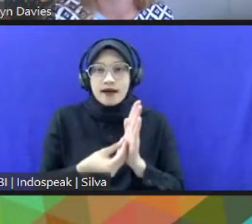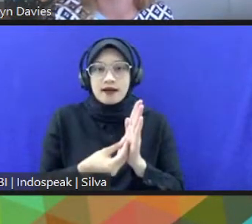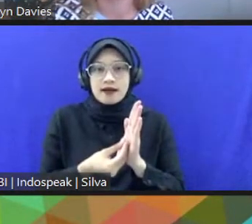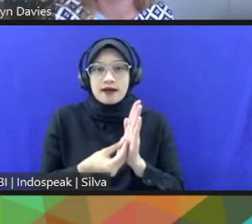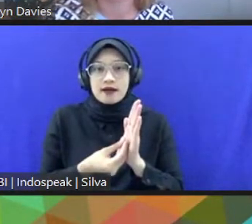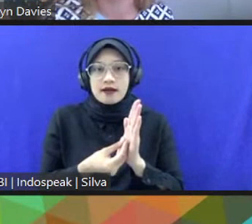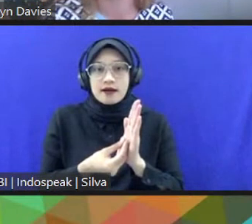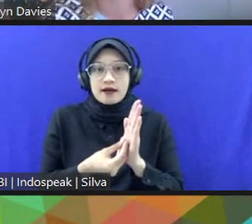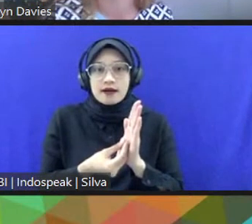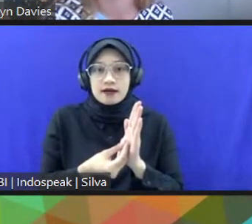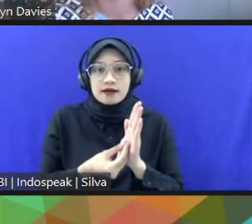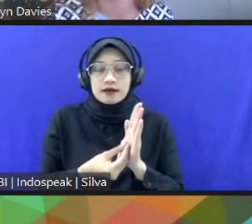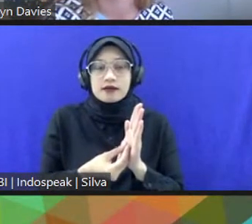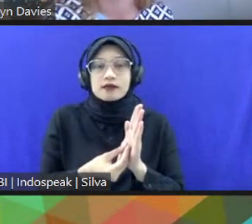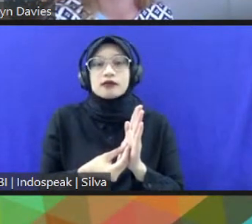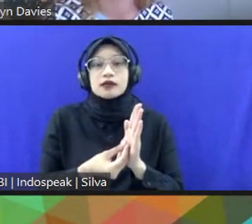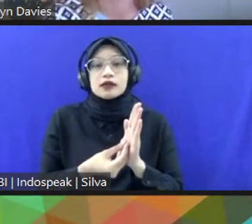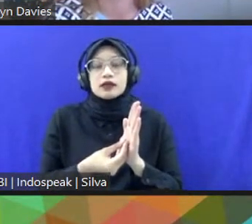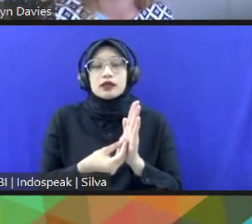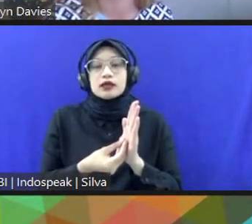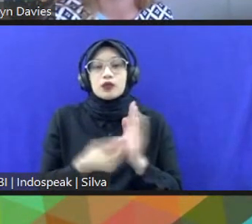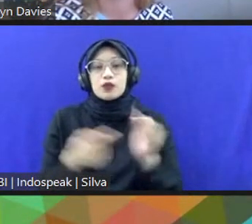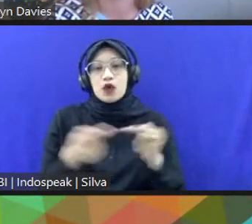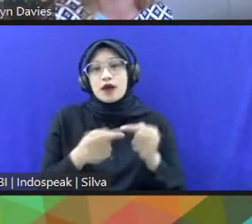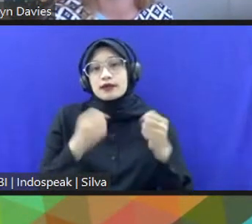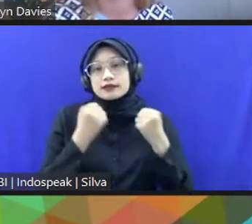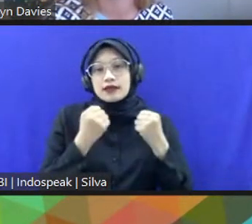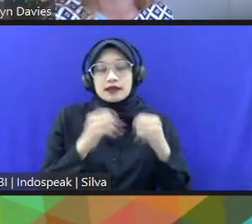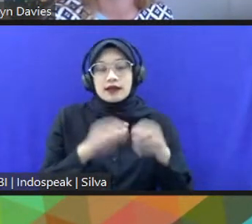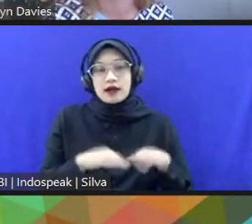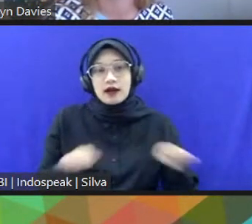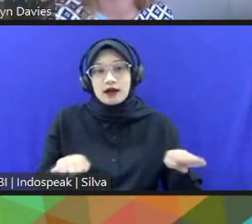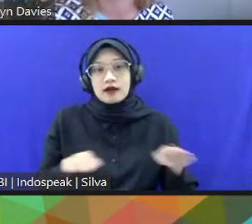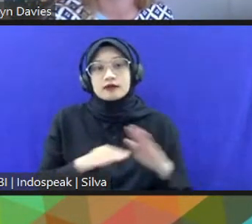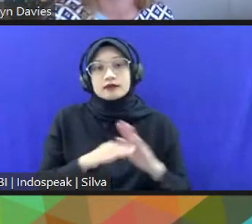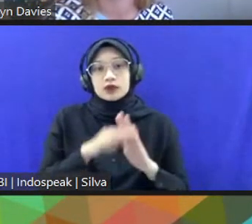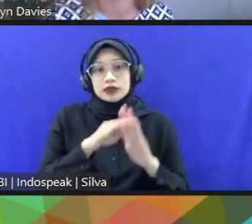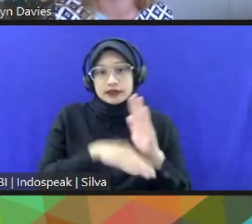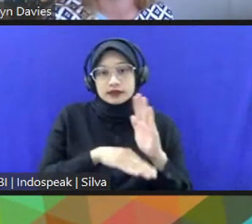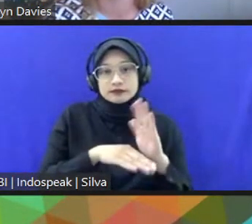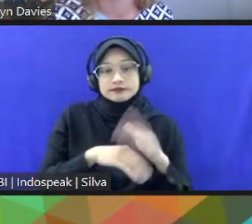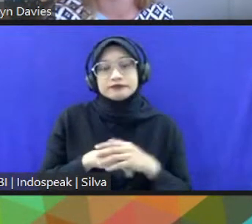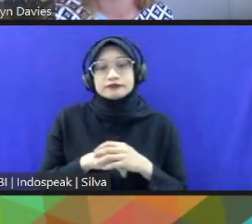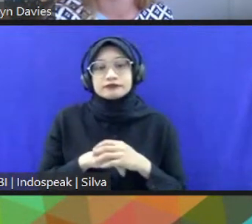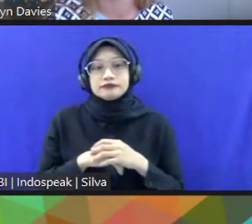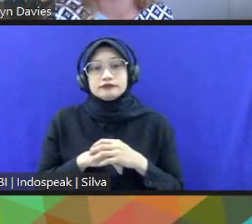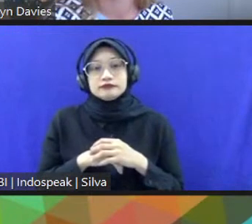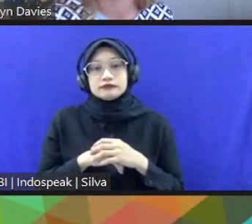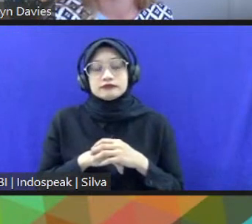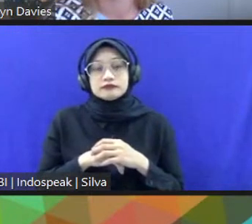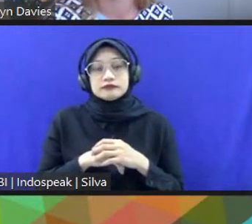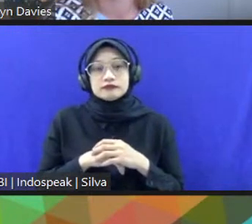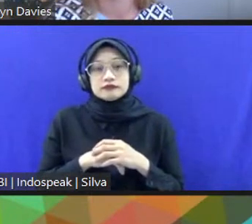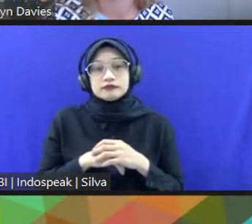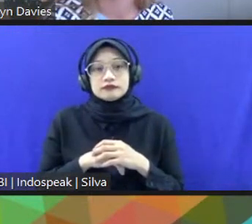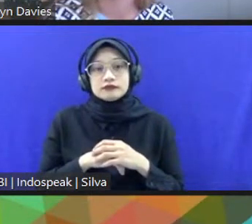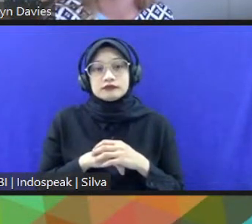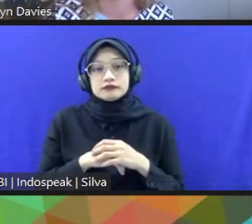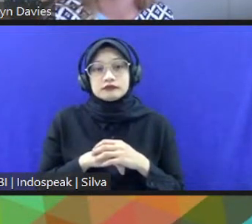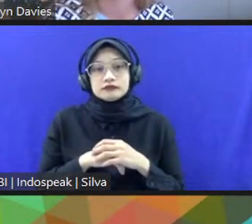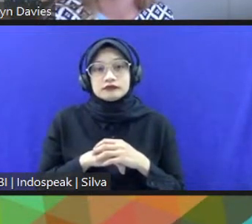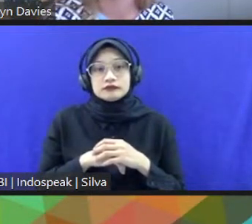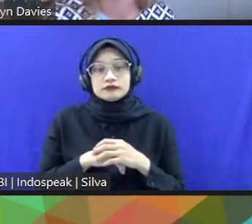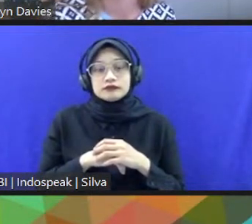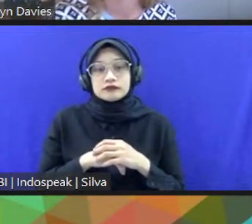to quality of care. But it's also interesting. I did not know that the trends or the